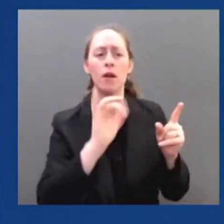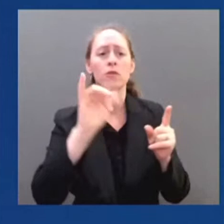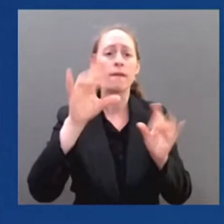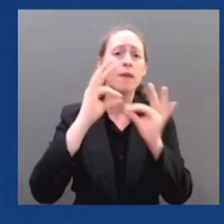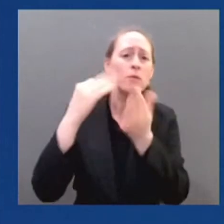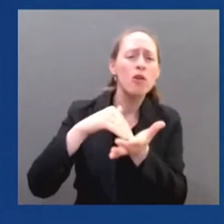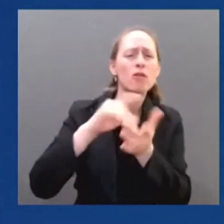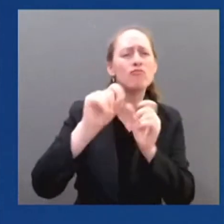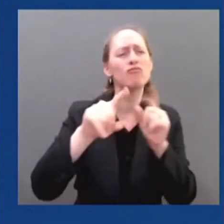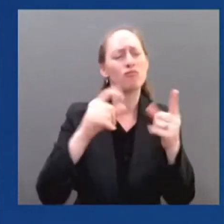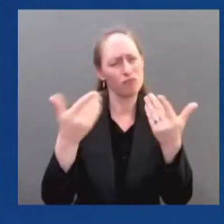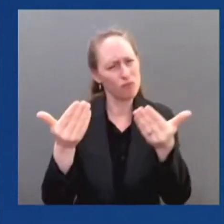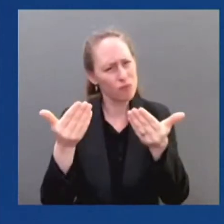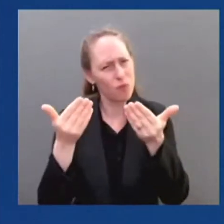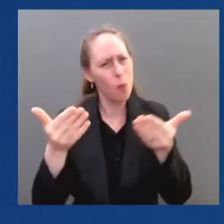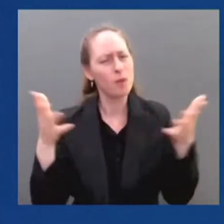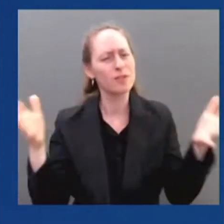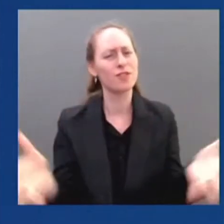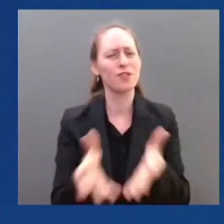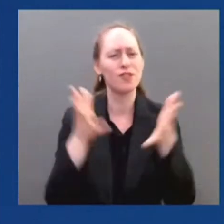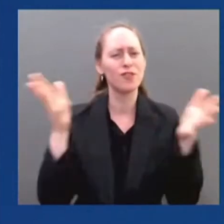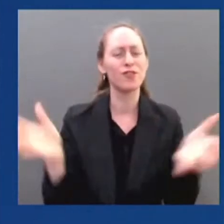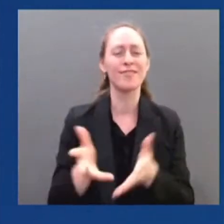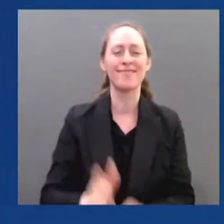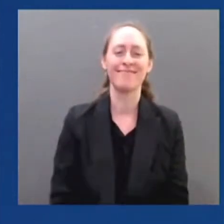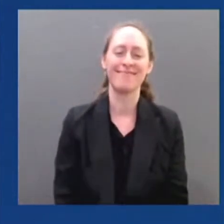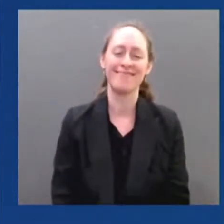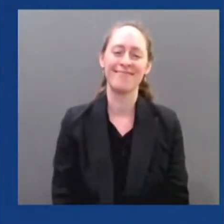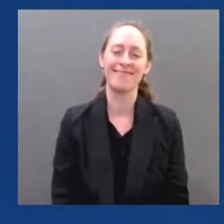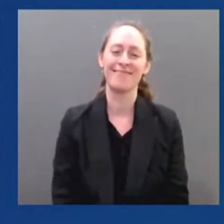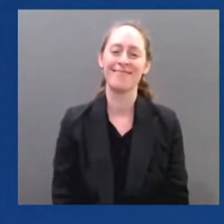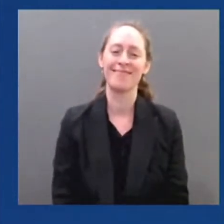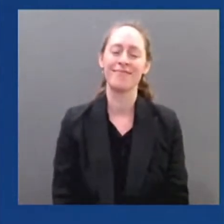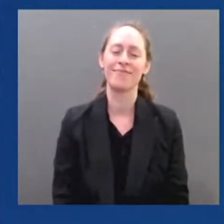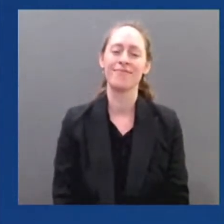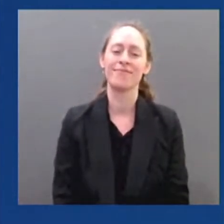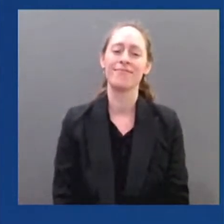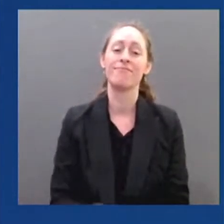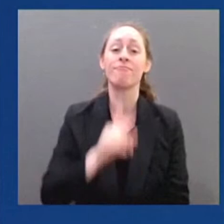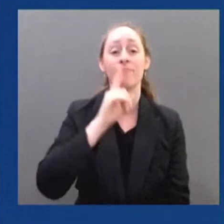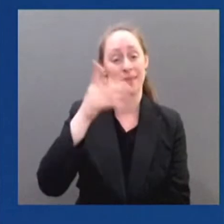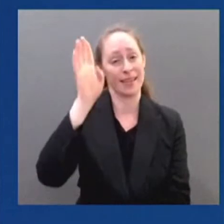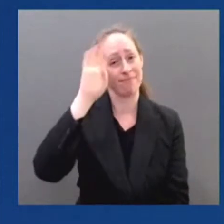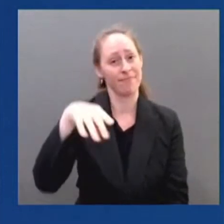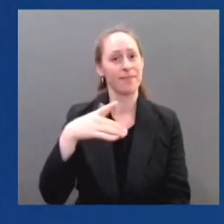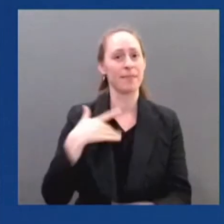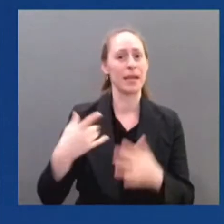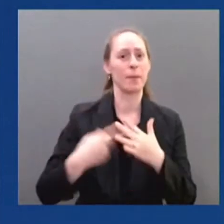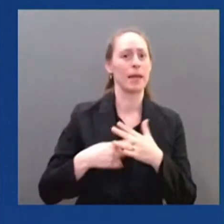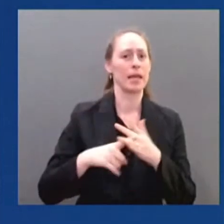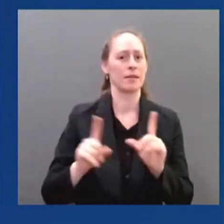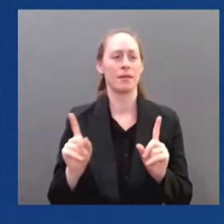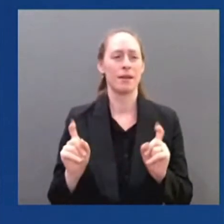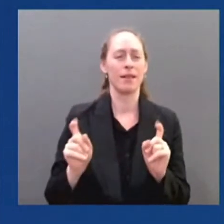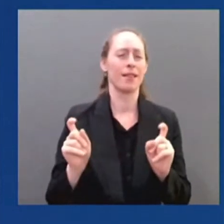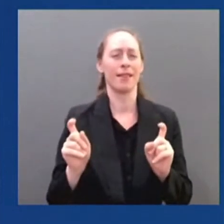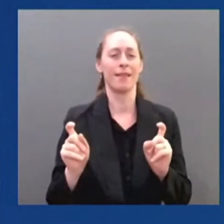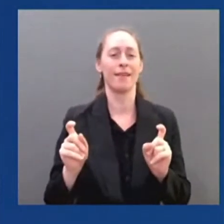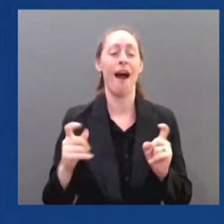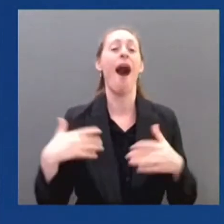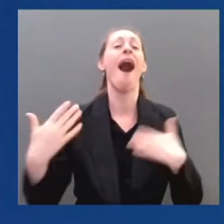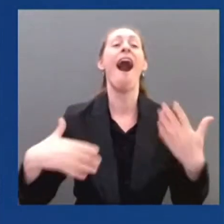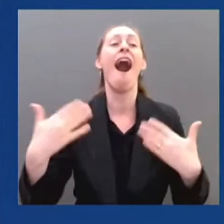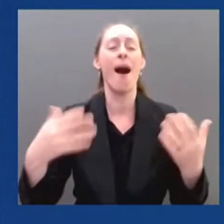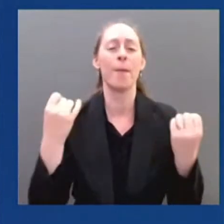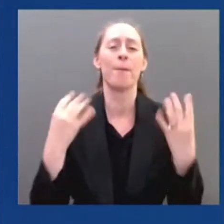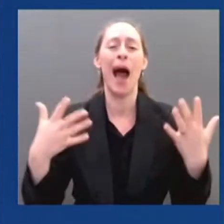vaccines builds over time. And I remind people that at the start of the adult vaccination program back in December of